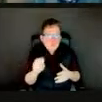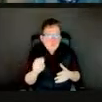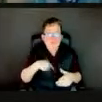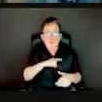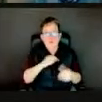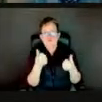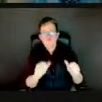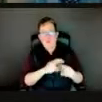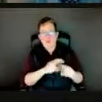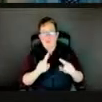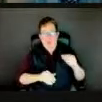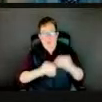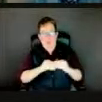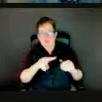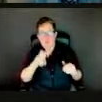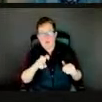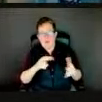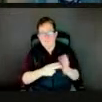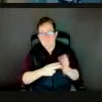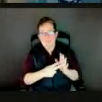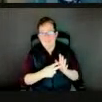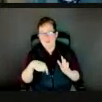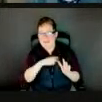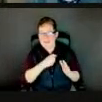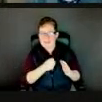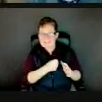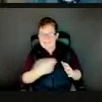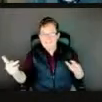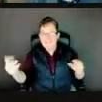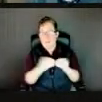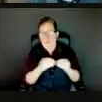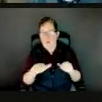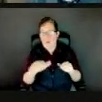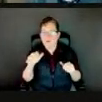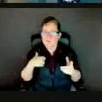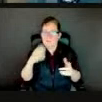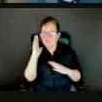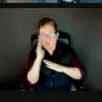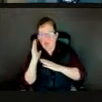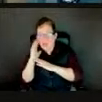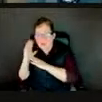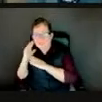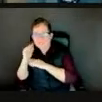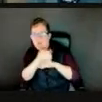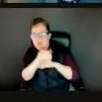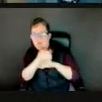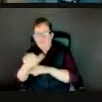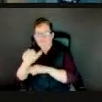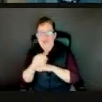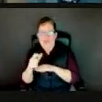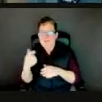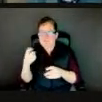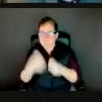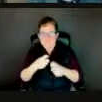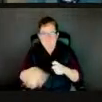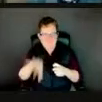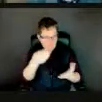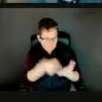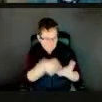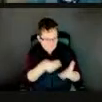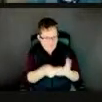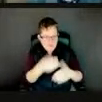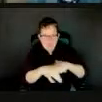200. We've got several hundred more beds to try to do. And it's going to be difficult to find the revenue to do that. So I spoke a